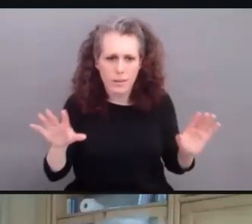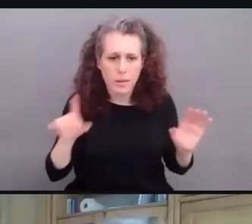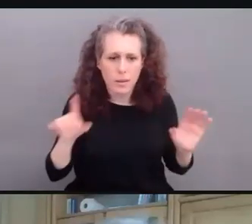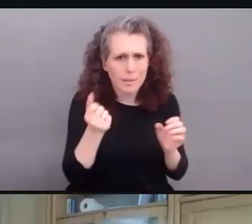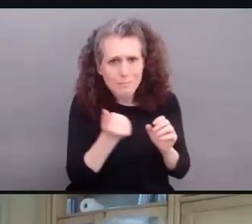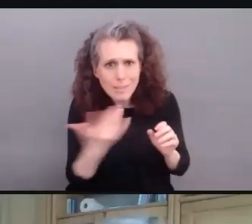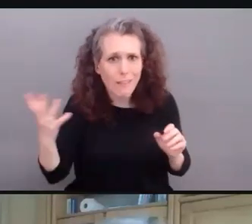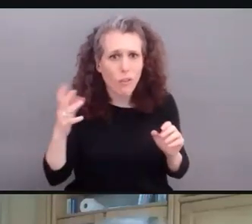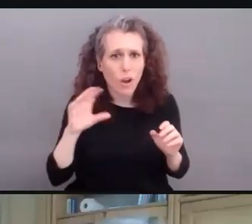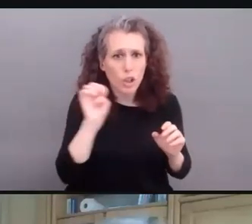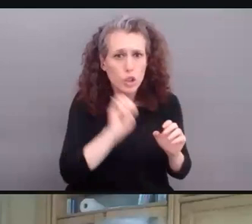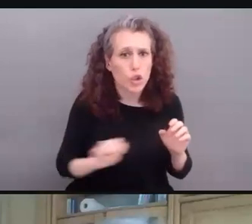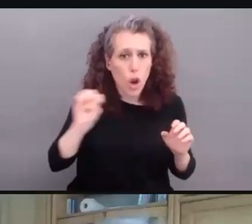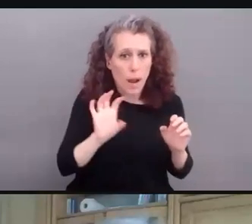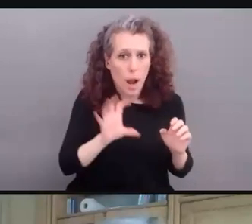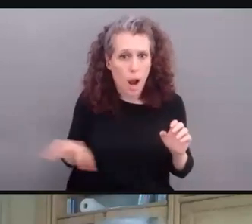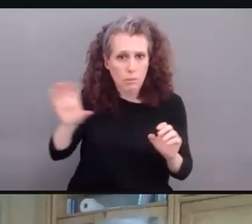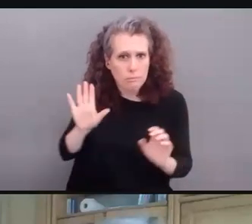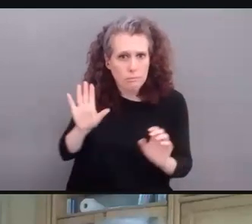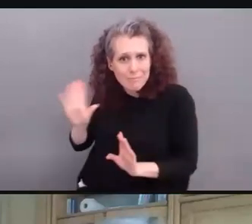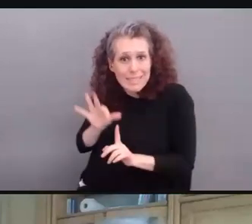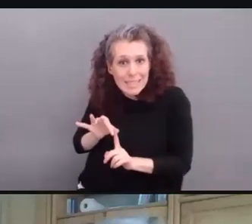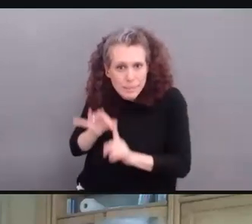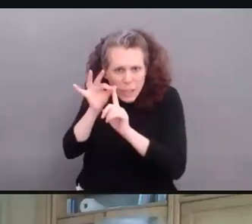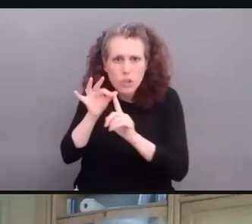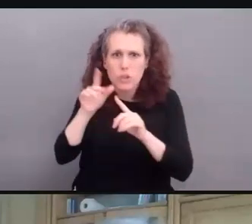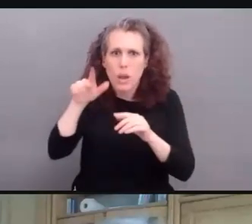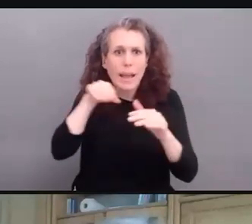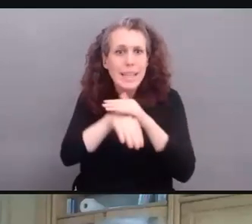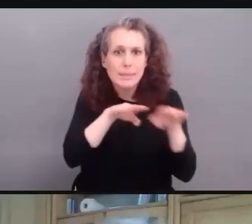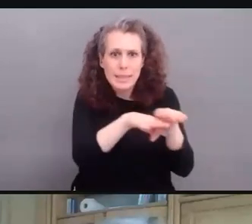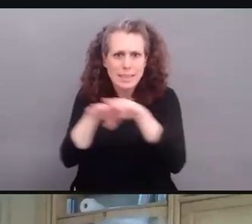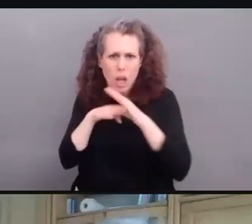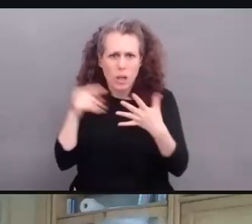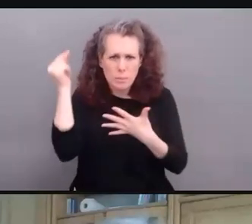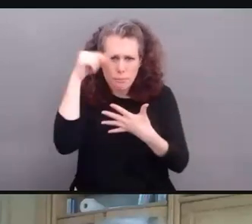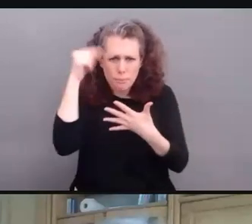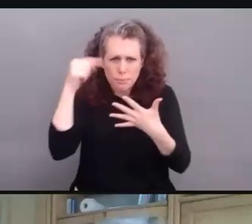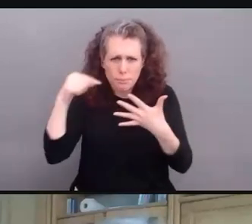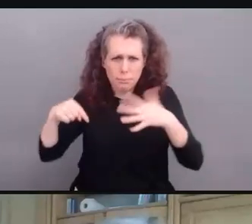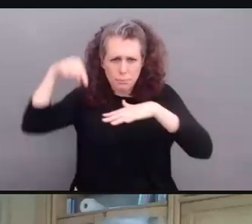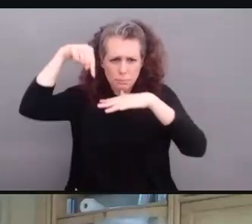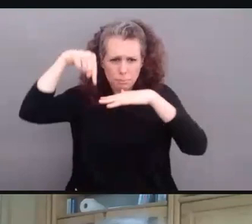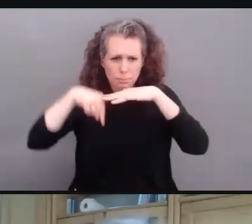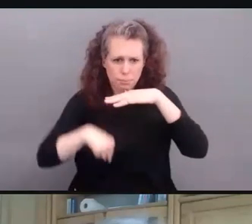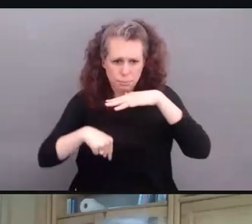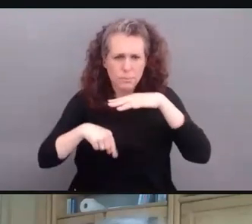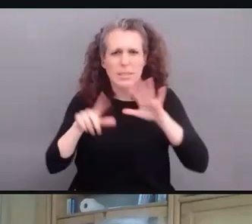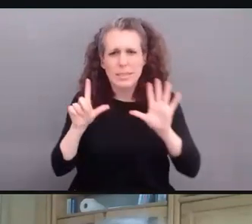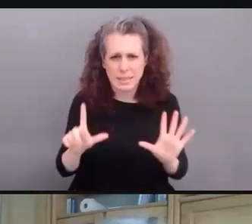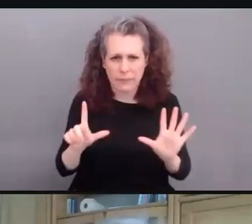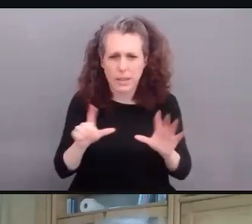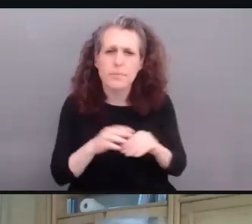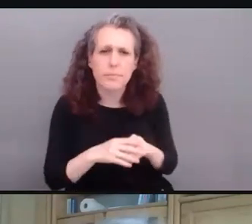have special detailed accessibility standards. 2 of them have also implemented the